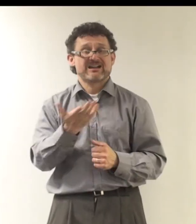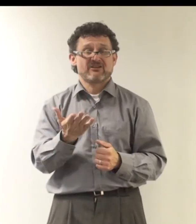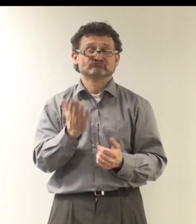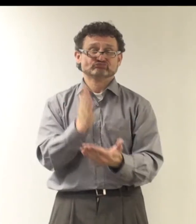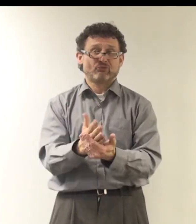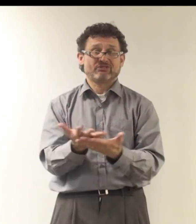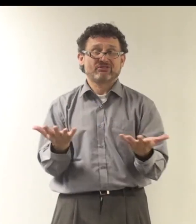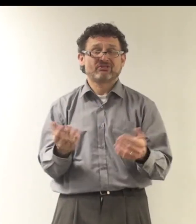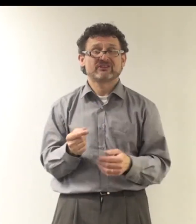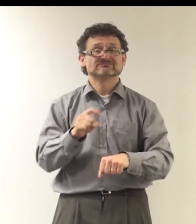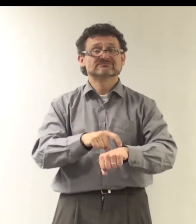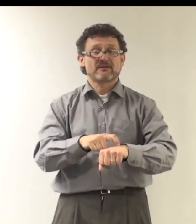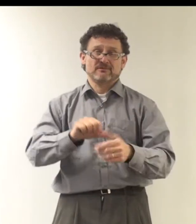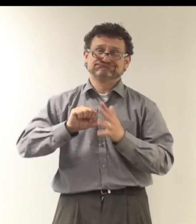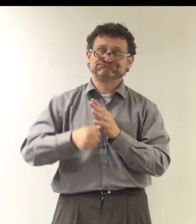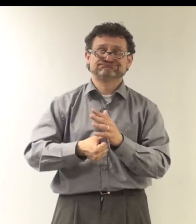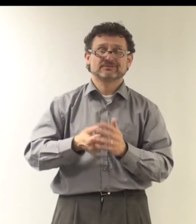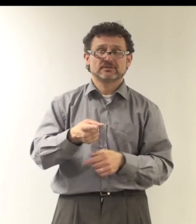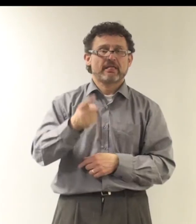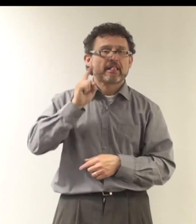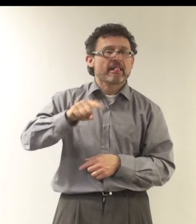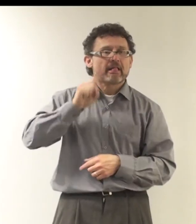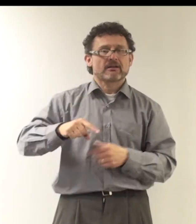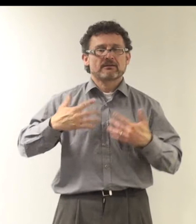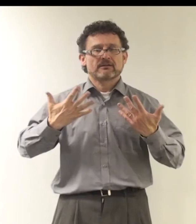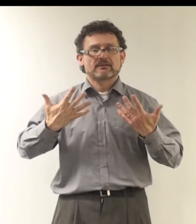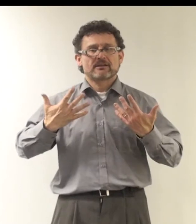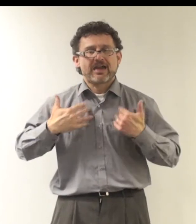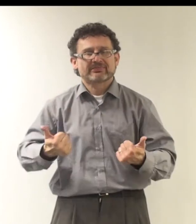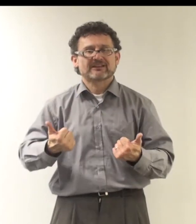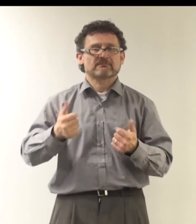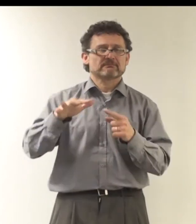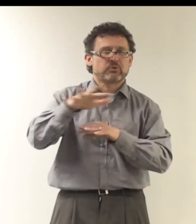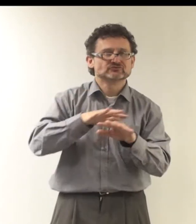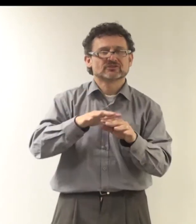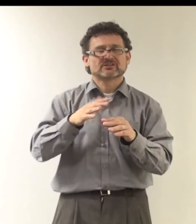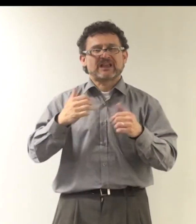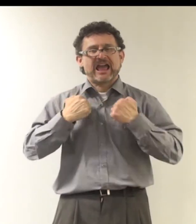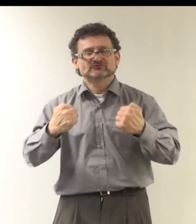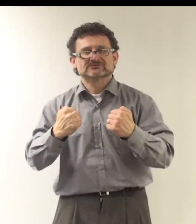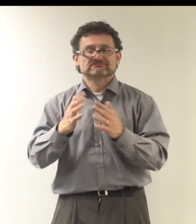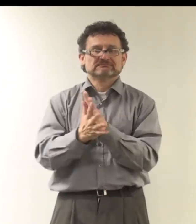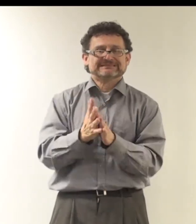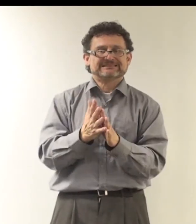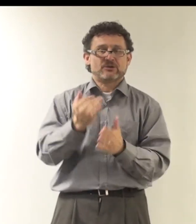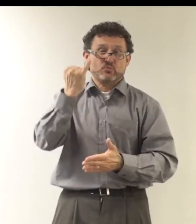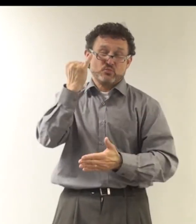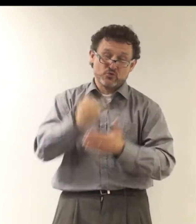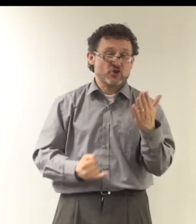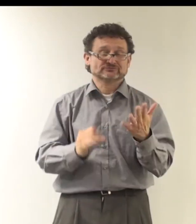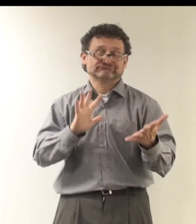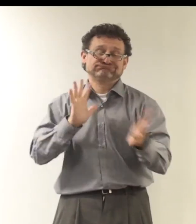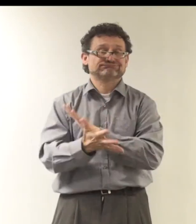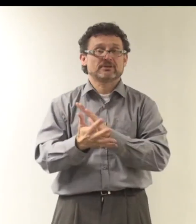exciting times lie ahead for the Green Party in London and across the country. And maybe with me too, because selfishly, with a decent turnout and